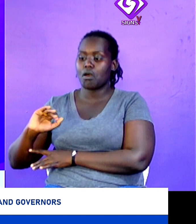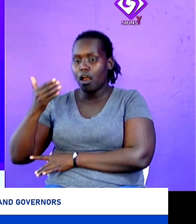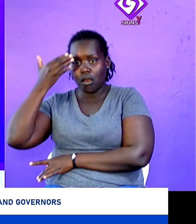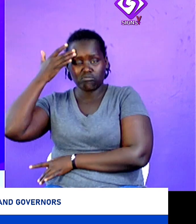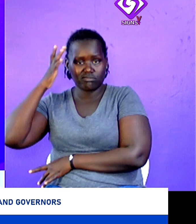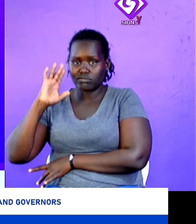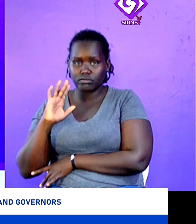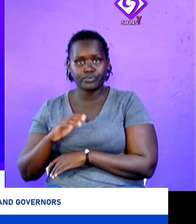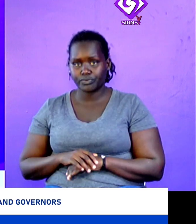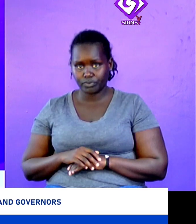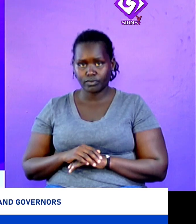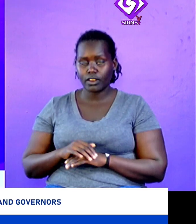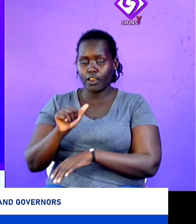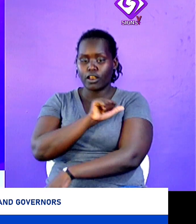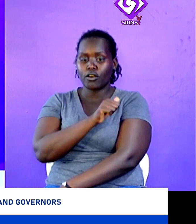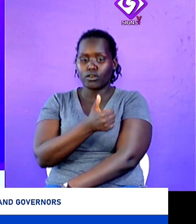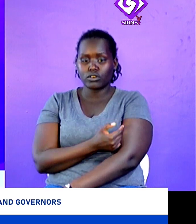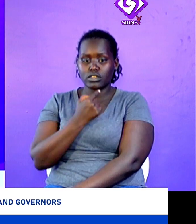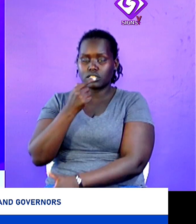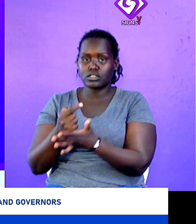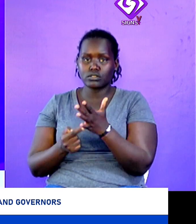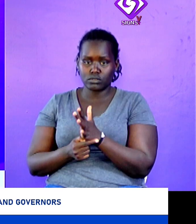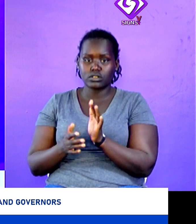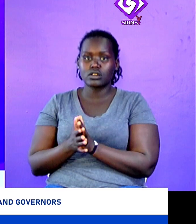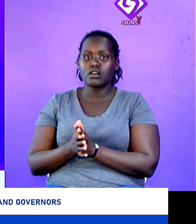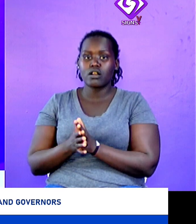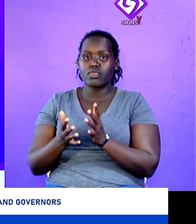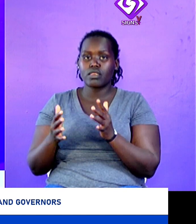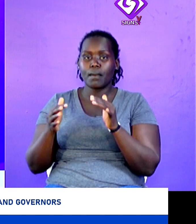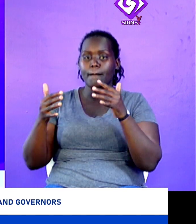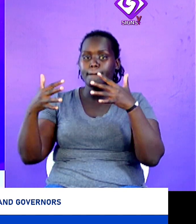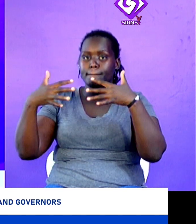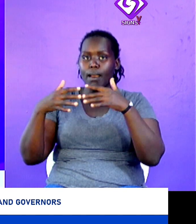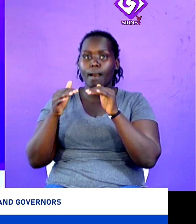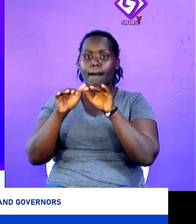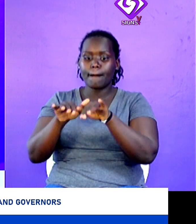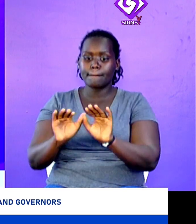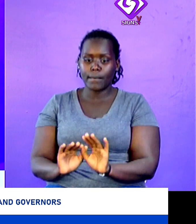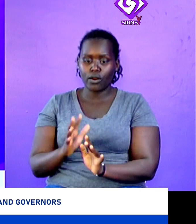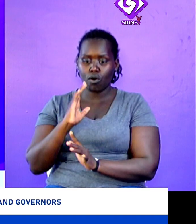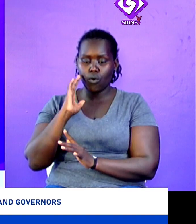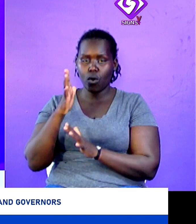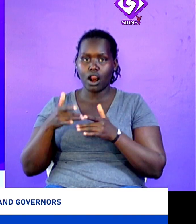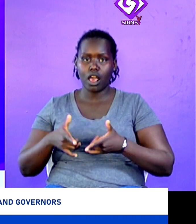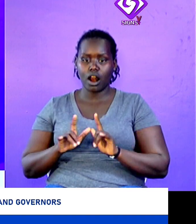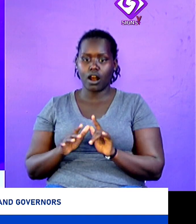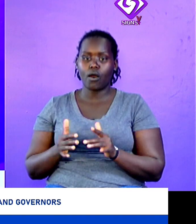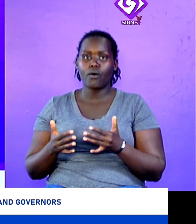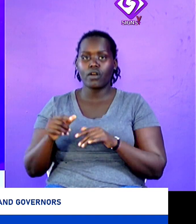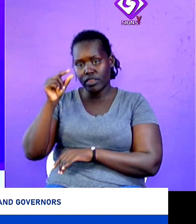unidentified. Authorities say the mass burial will allow the government to manage the